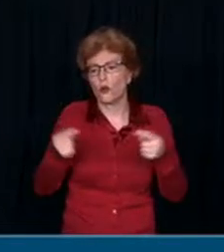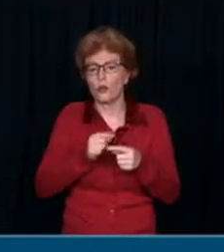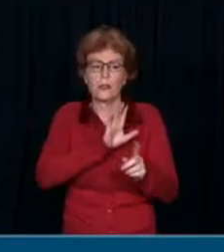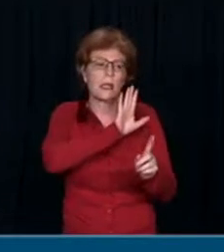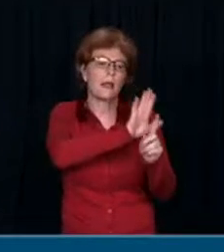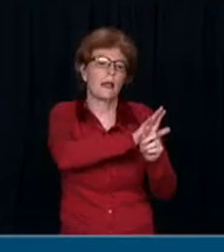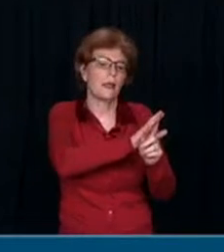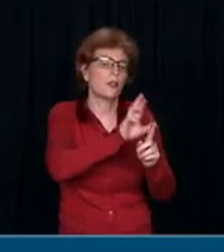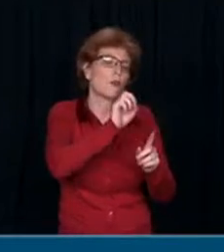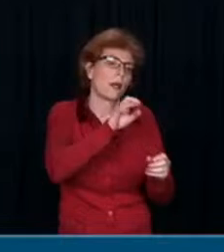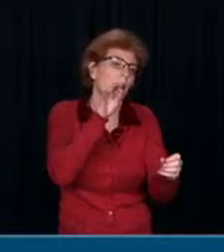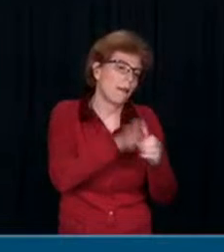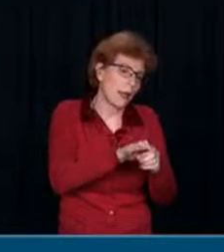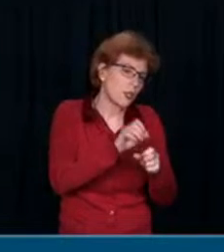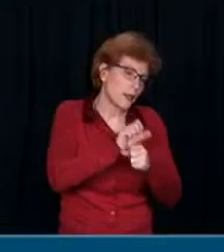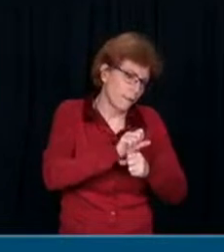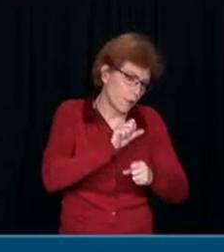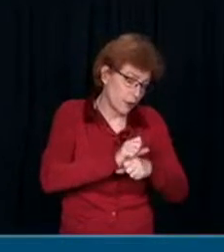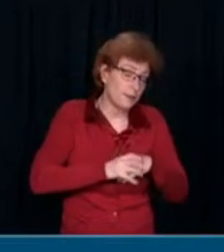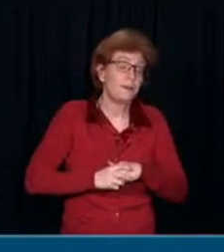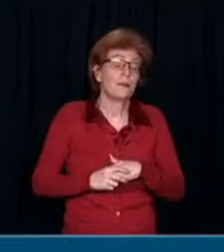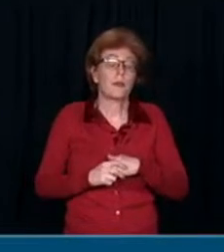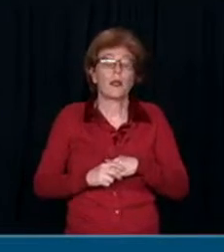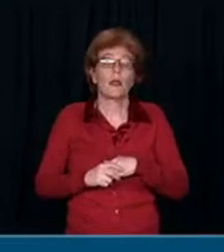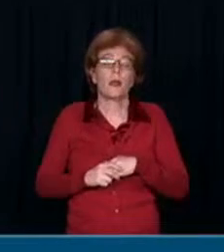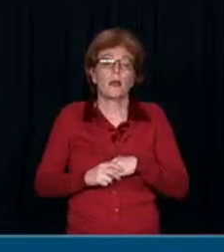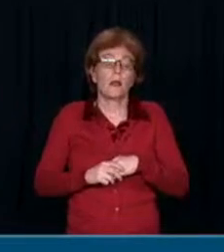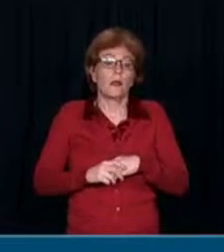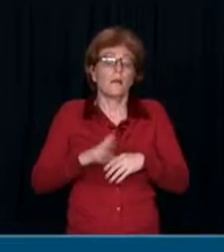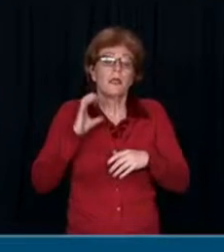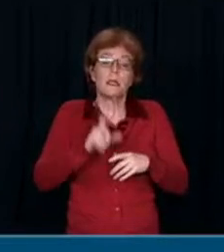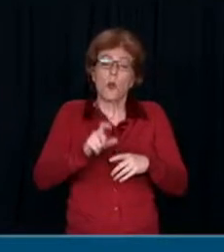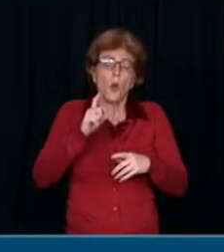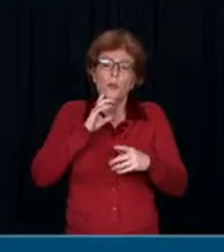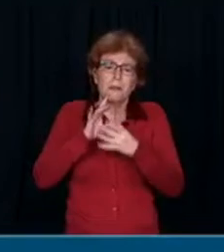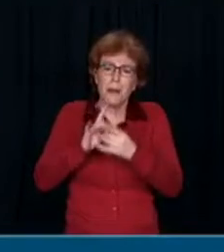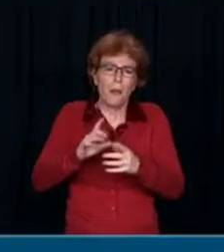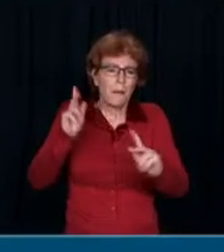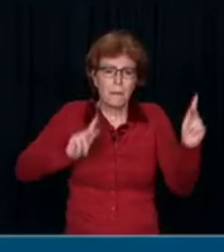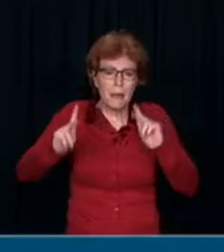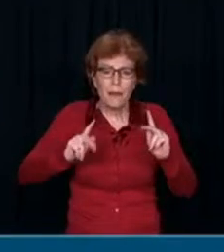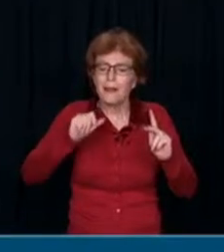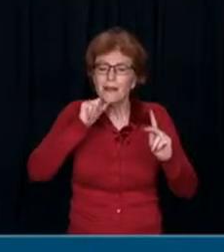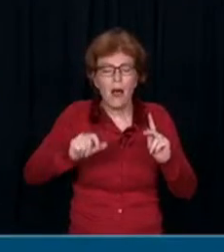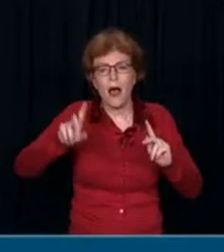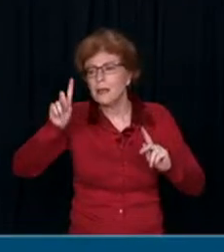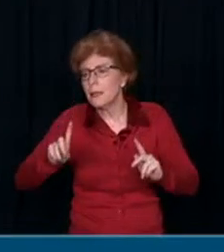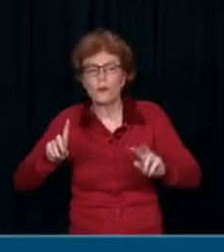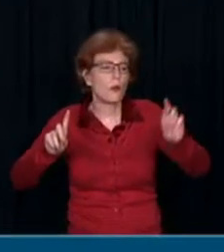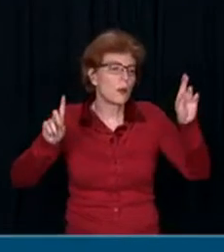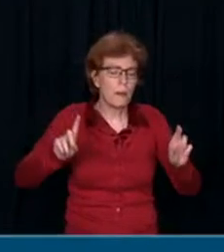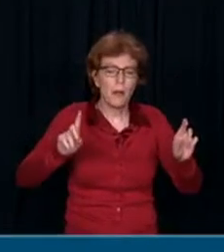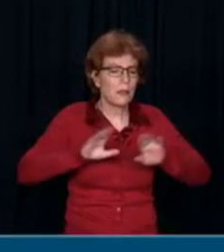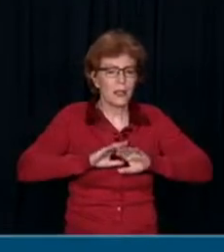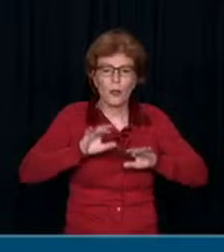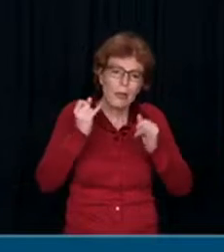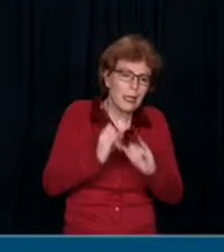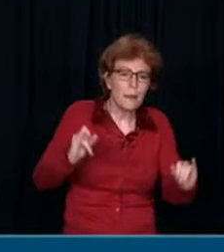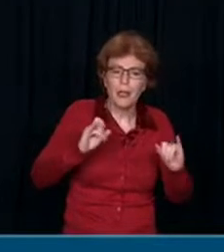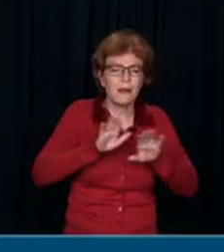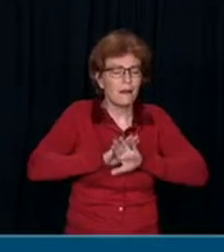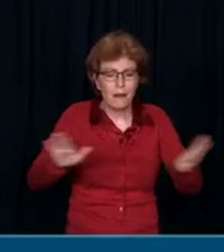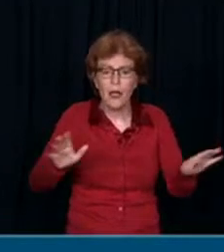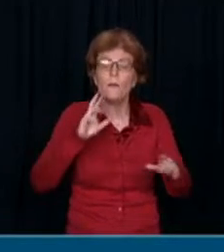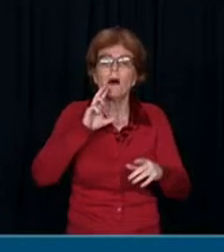his re-election efforts. It's supposed to be about the people, not party or for getting